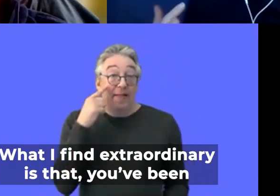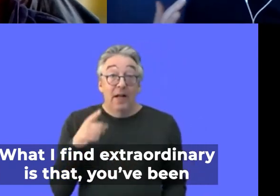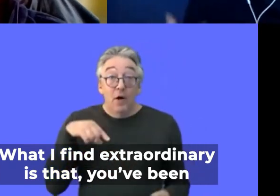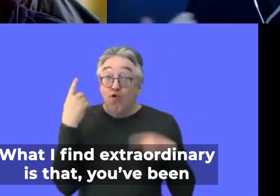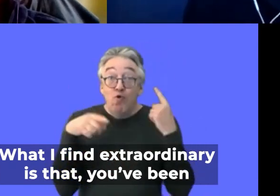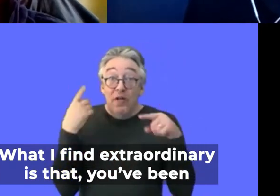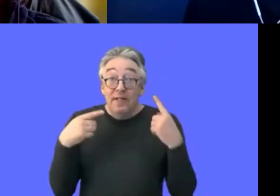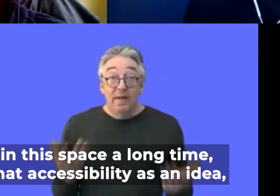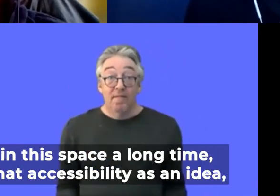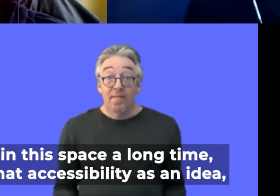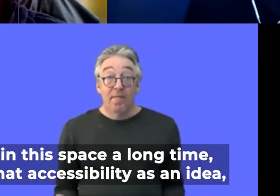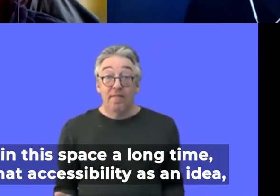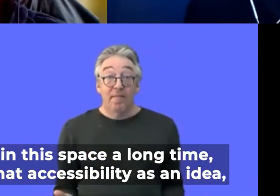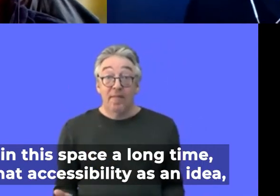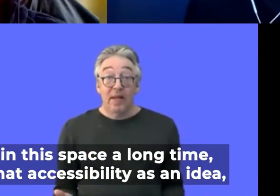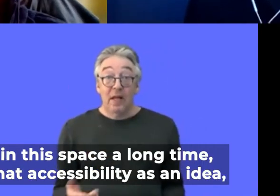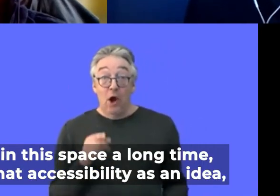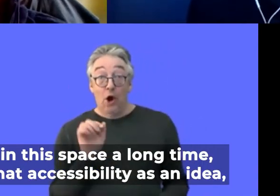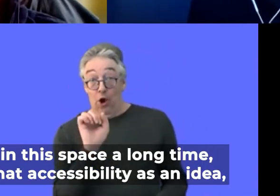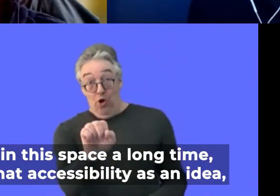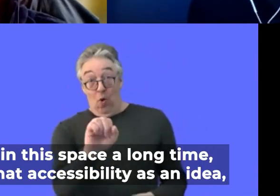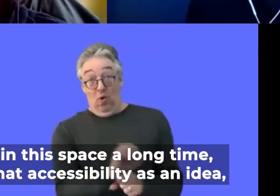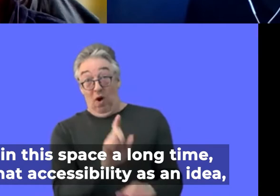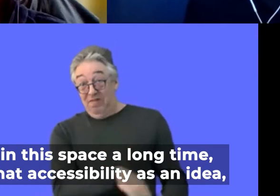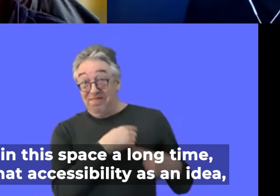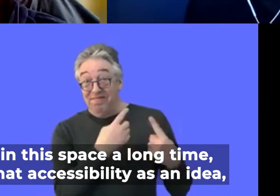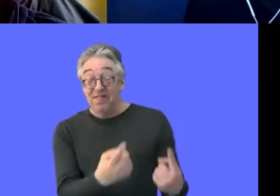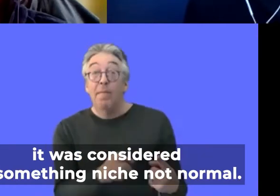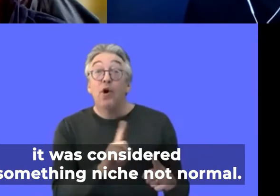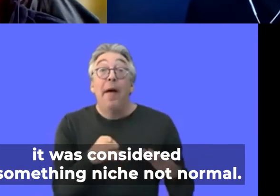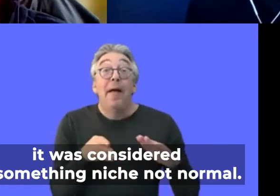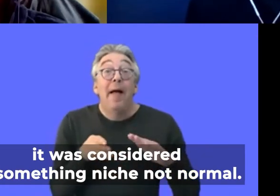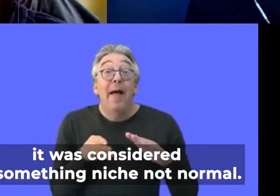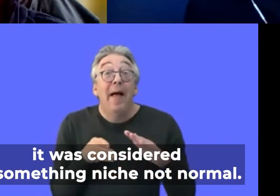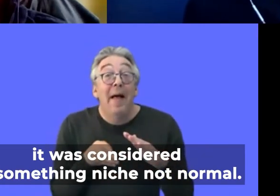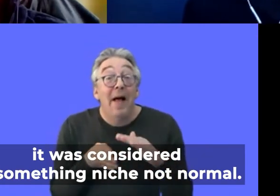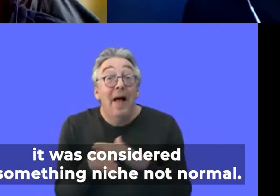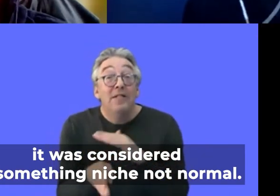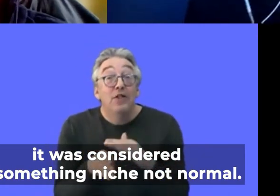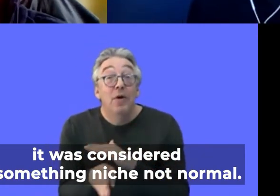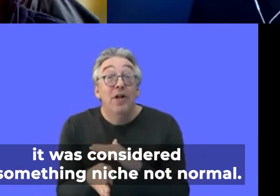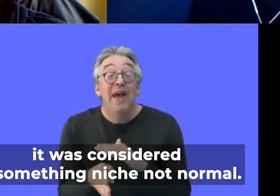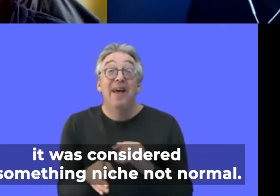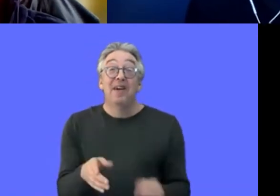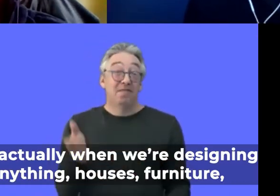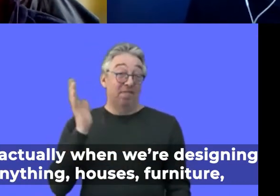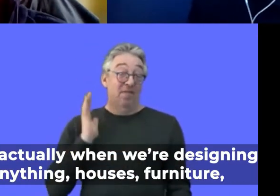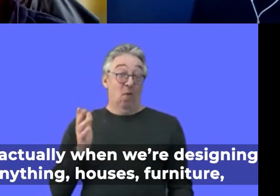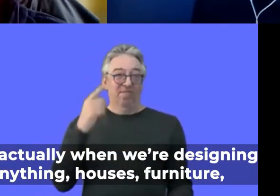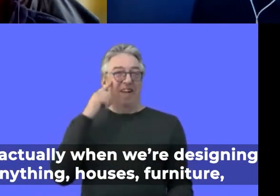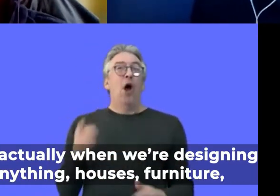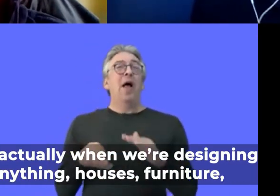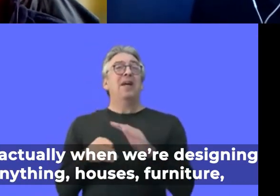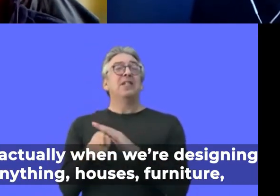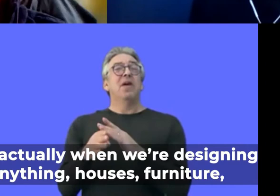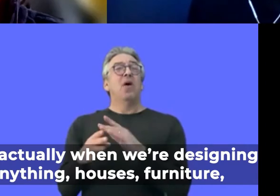when you've been in this space a long time, that accessibility as an idea was considered as something niche, not normal. That